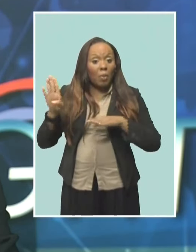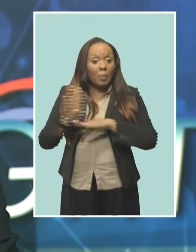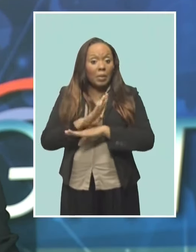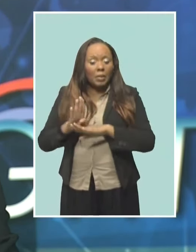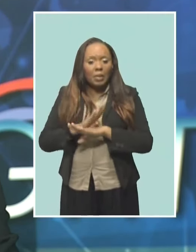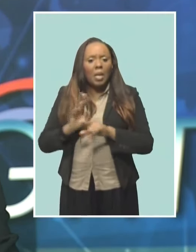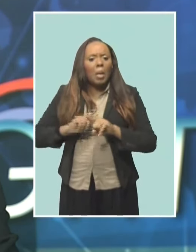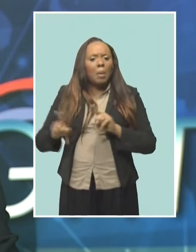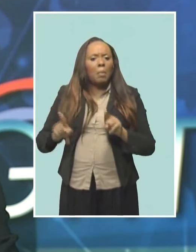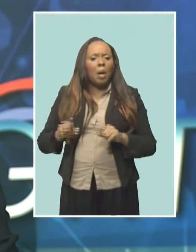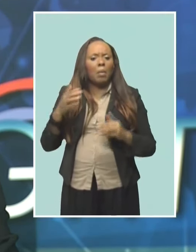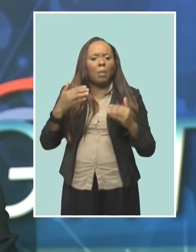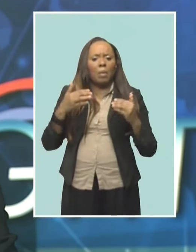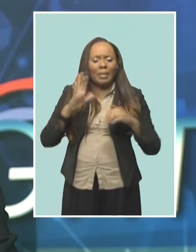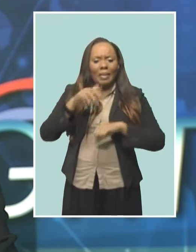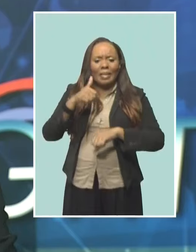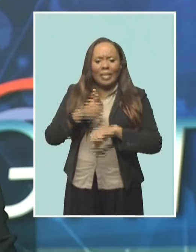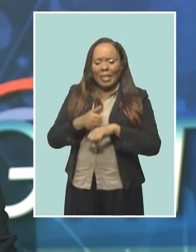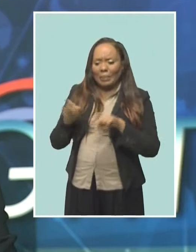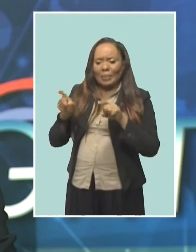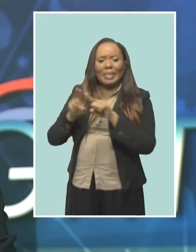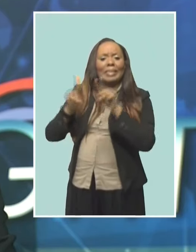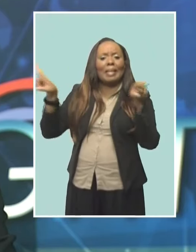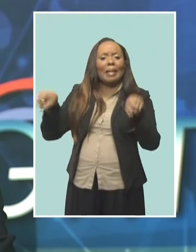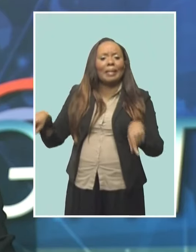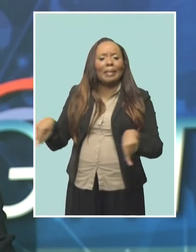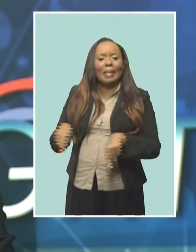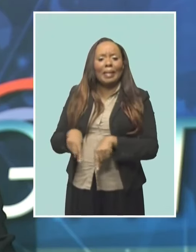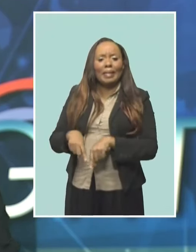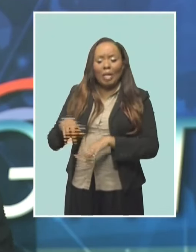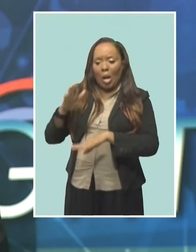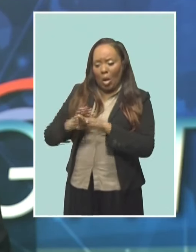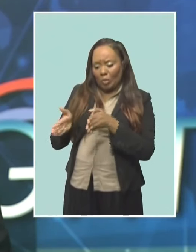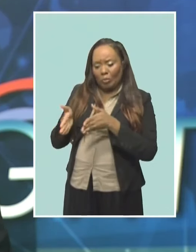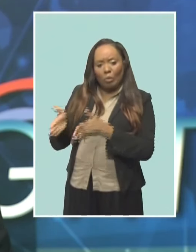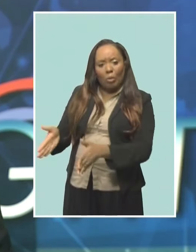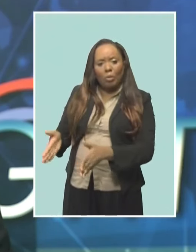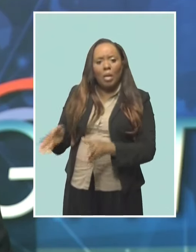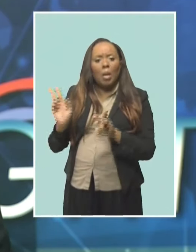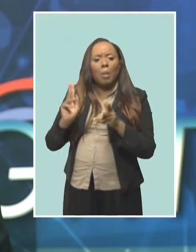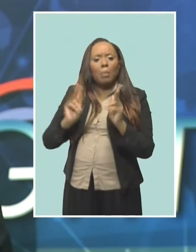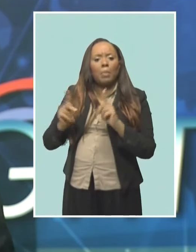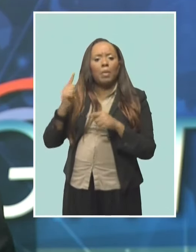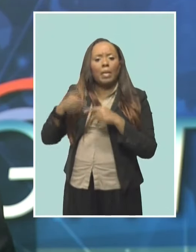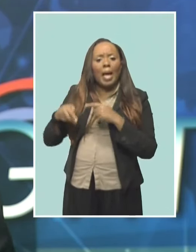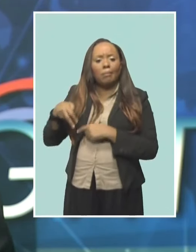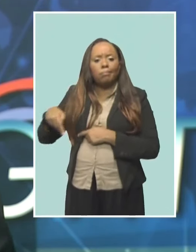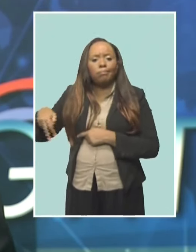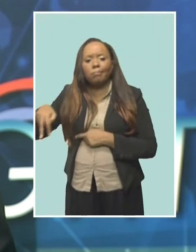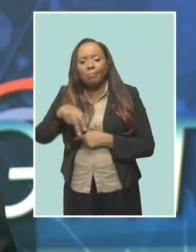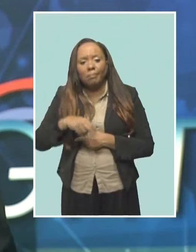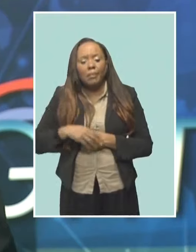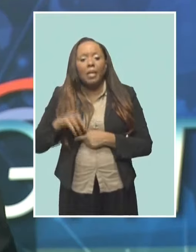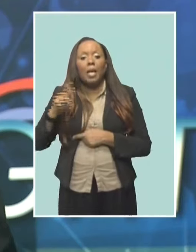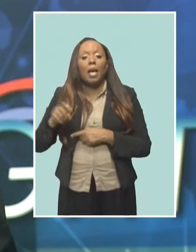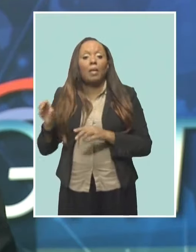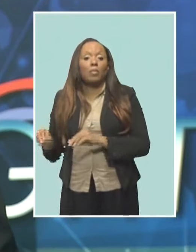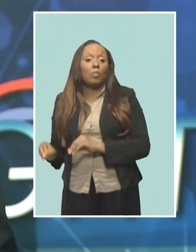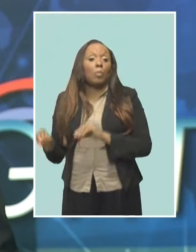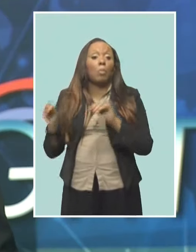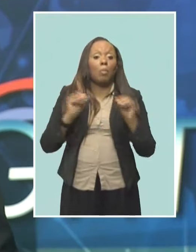advertising material from sidewalks, street islands, road signs, and any other street furniture by Friday, the 20th of